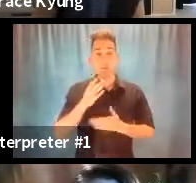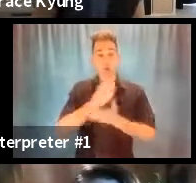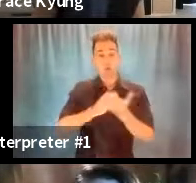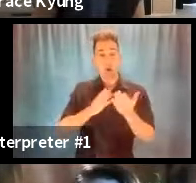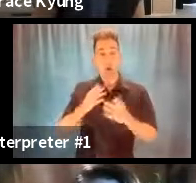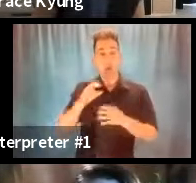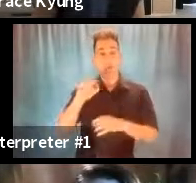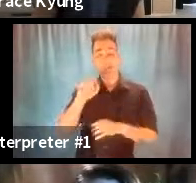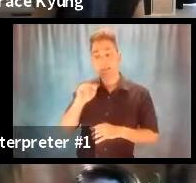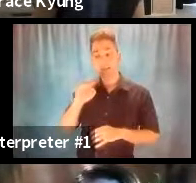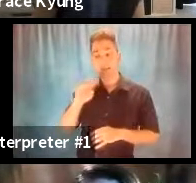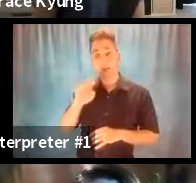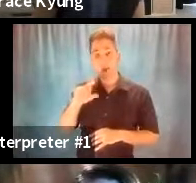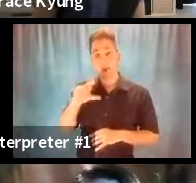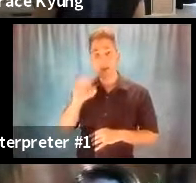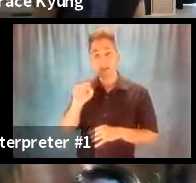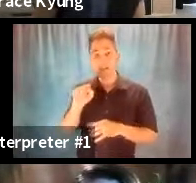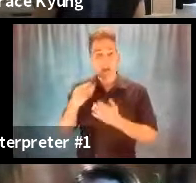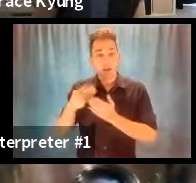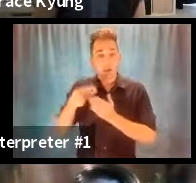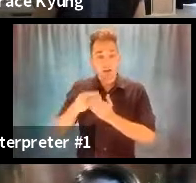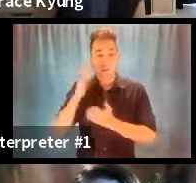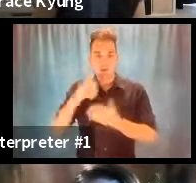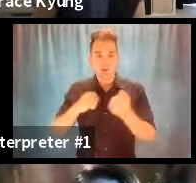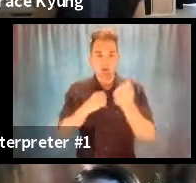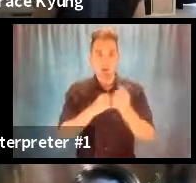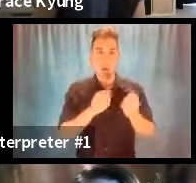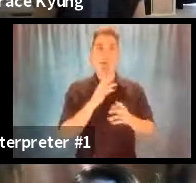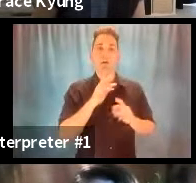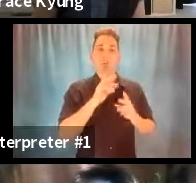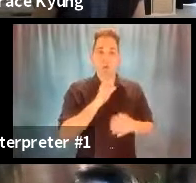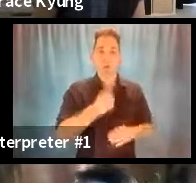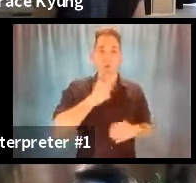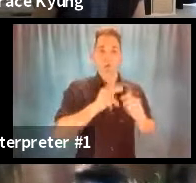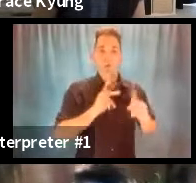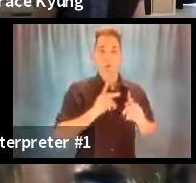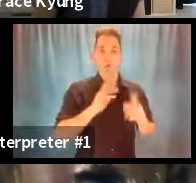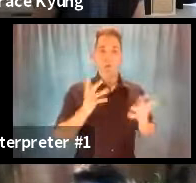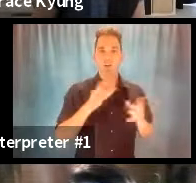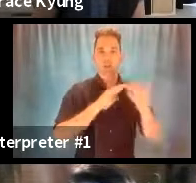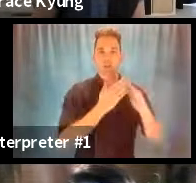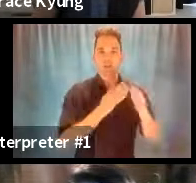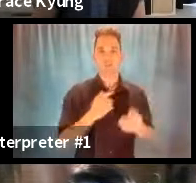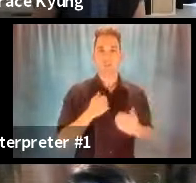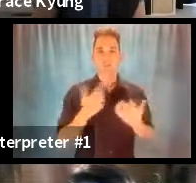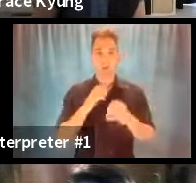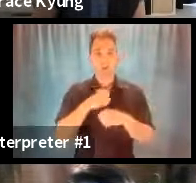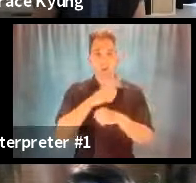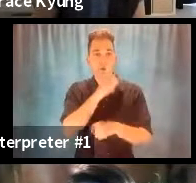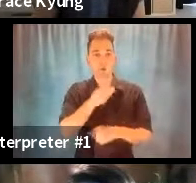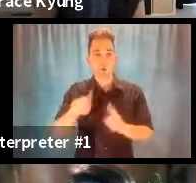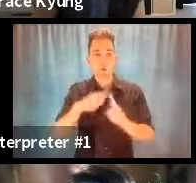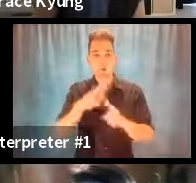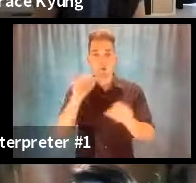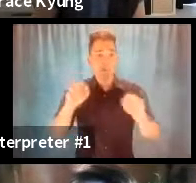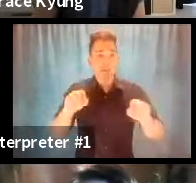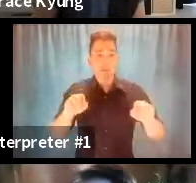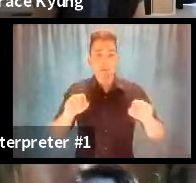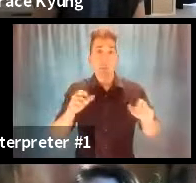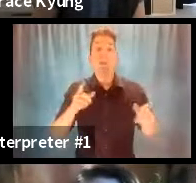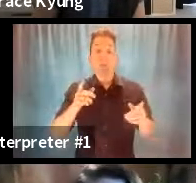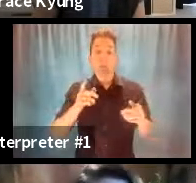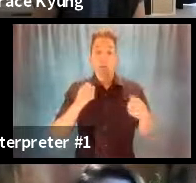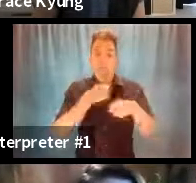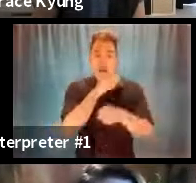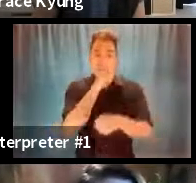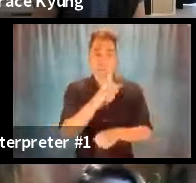our city. This support could include making sure that whenever possible, direct relief assistance is applicable to residents living on